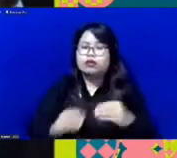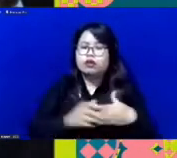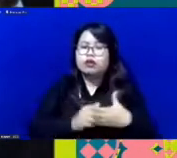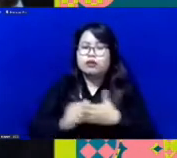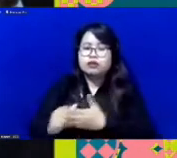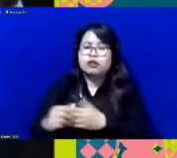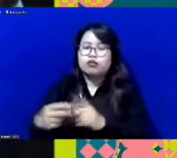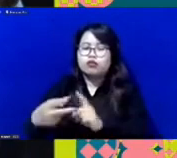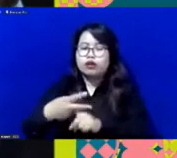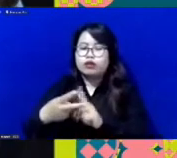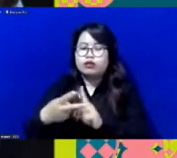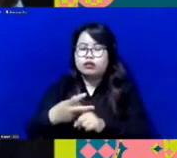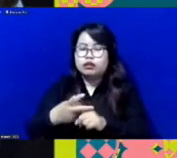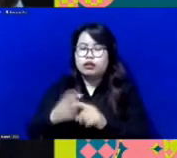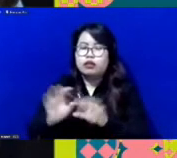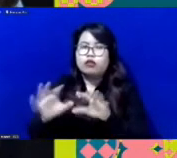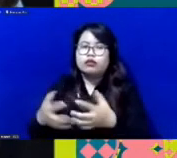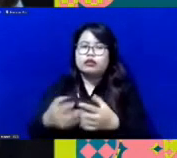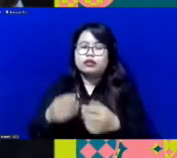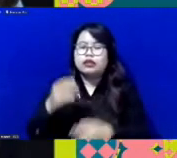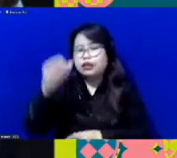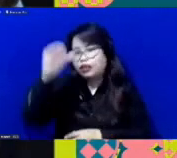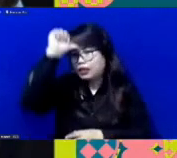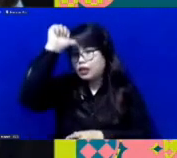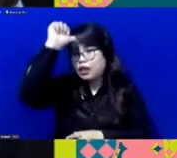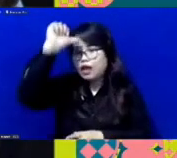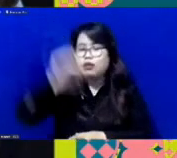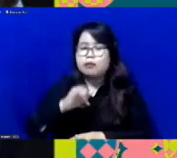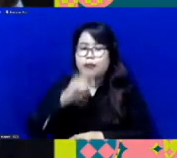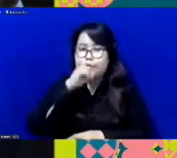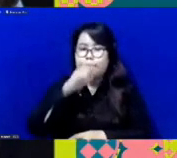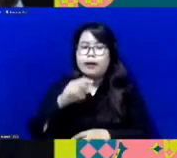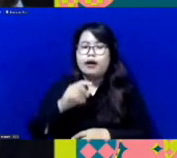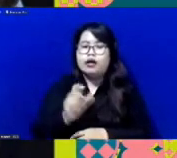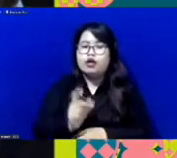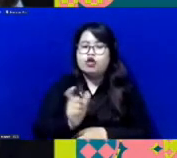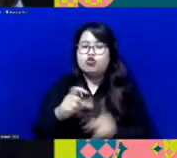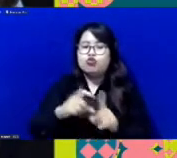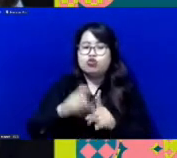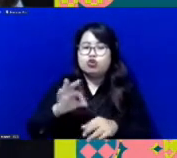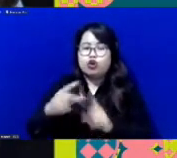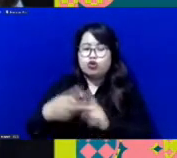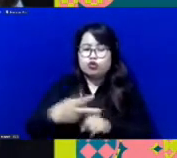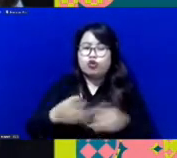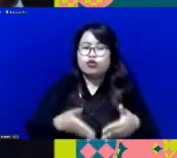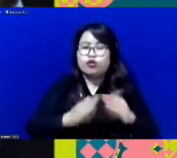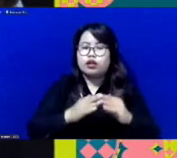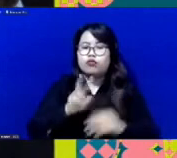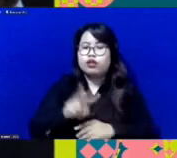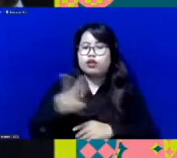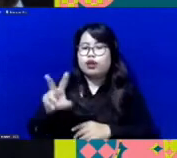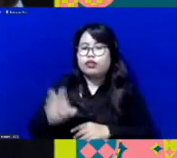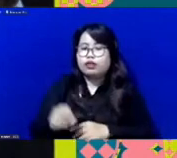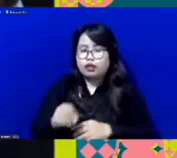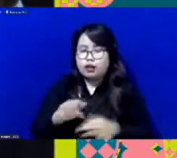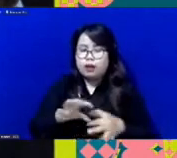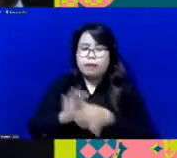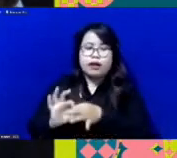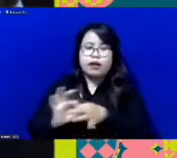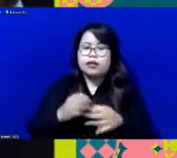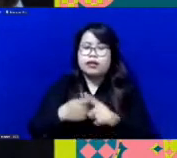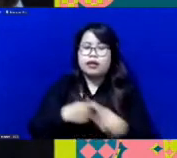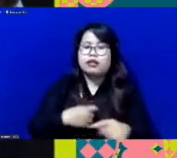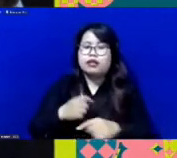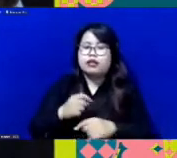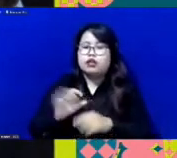Rudolf Lohmeyer, V20 co-founder and partner at Kearney, United Arab Emirates. The World